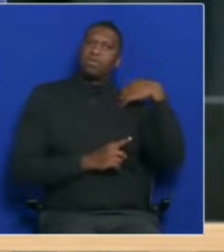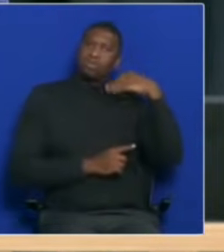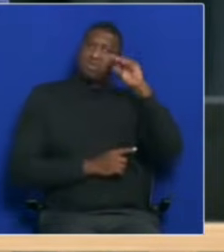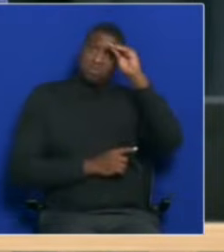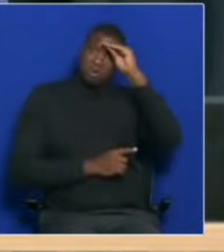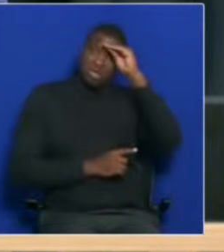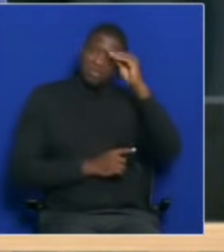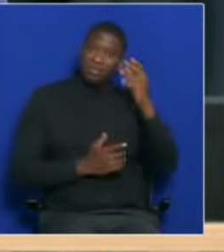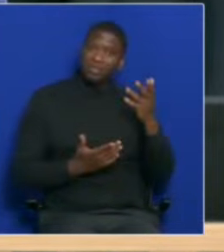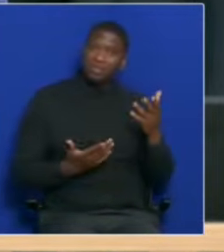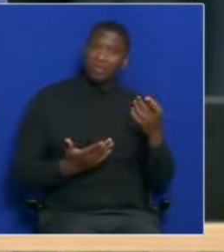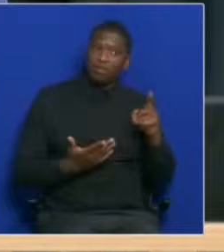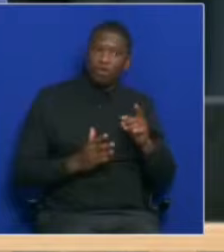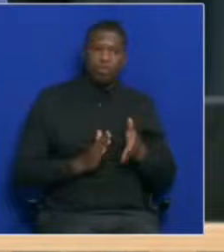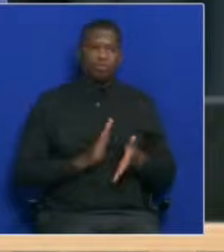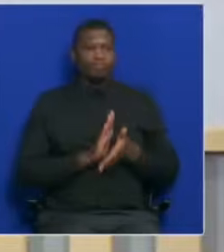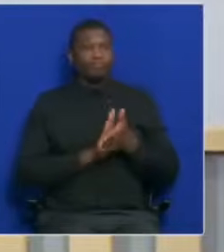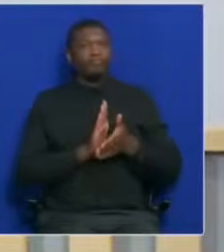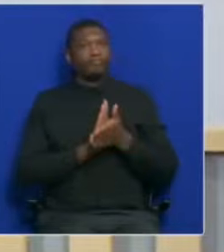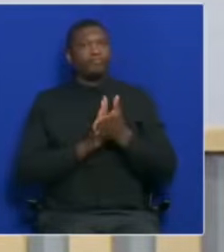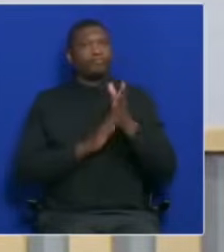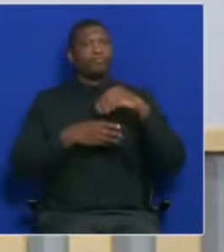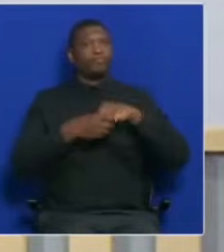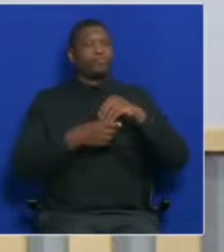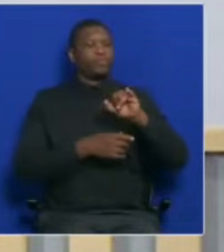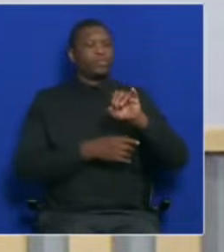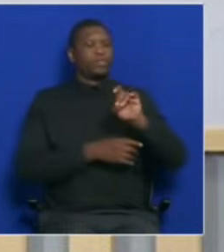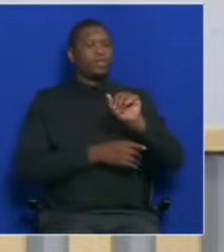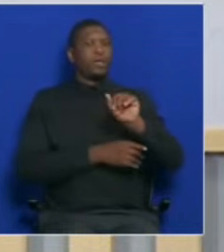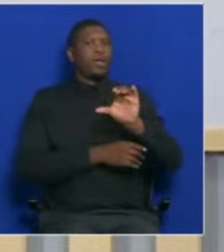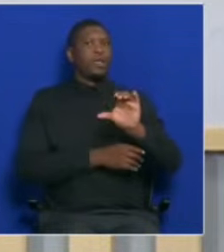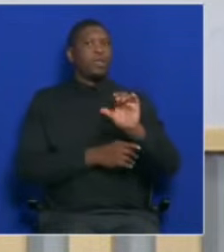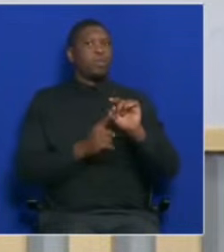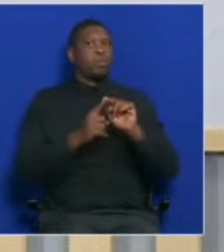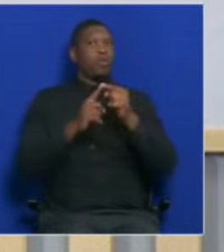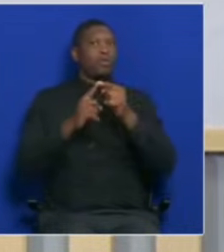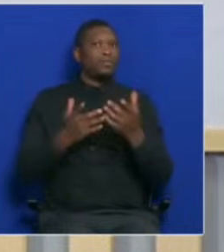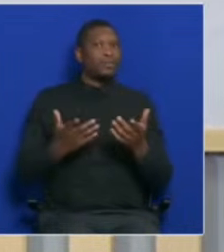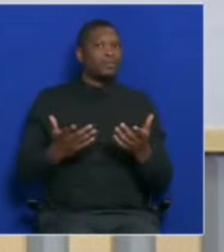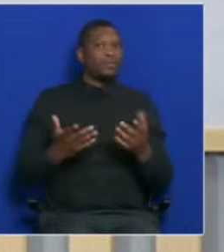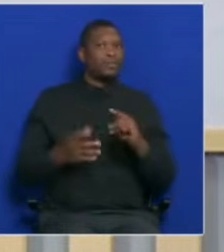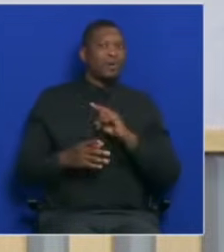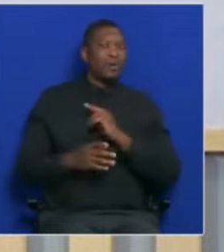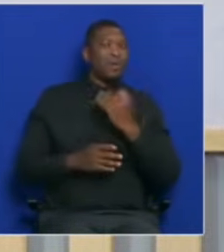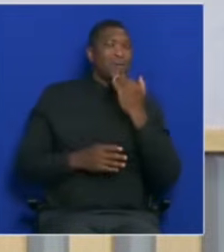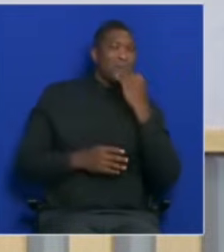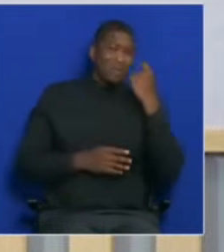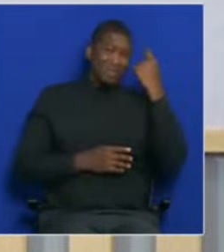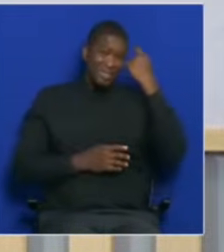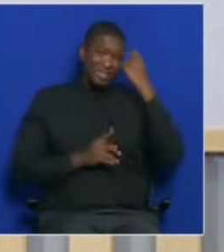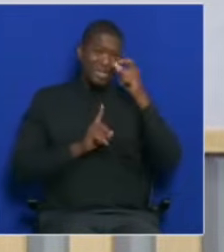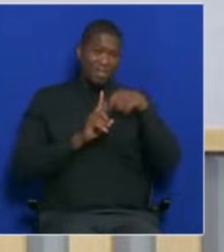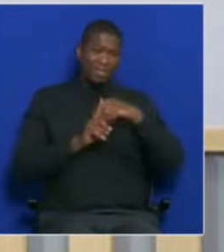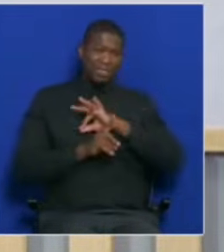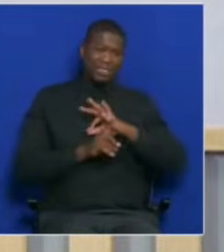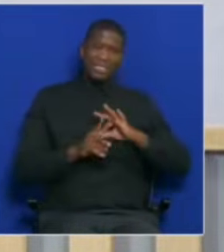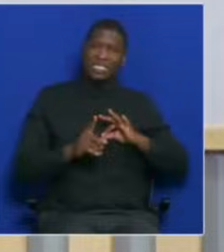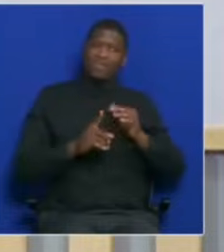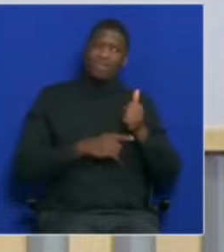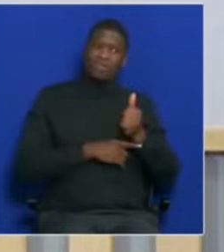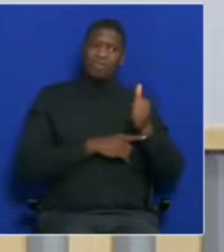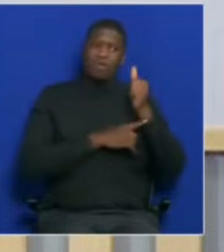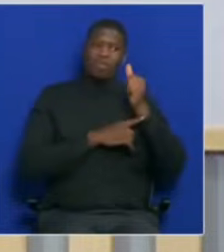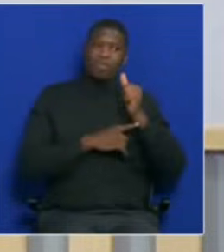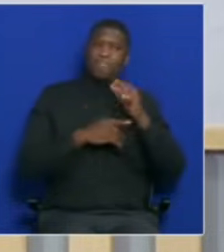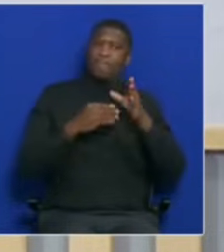ongoing IDEC investigations? I take the point. Forget who his secretary or whose chief of staff is. We should not be reporting to the Minister